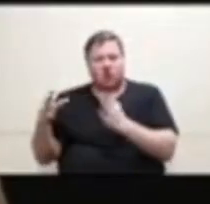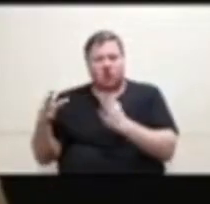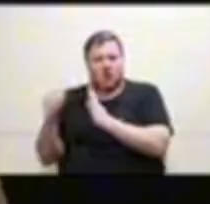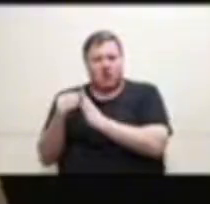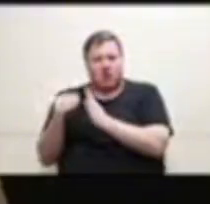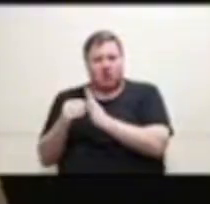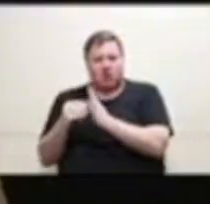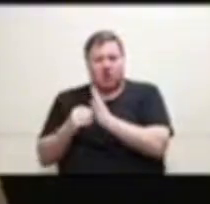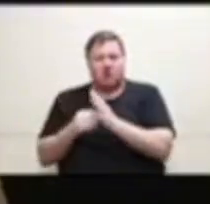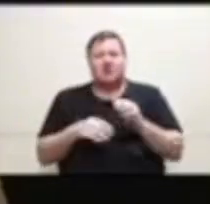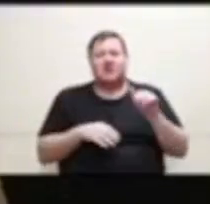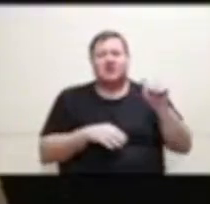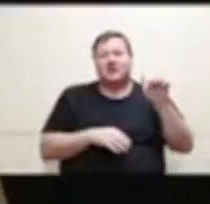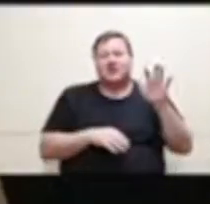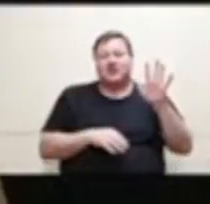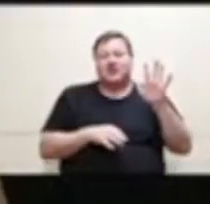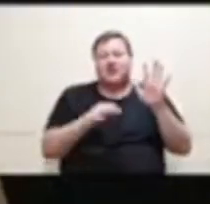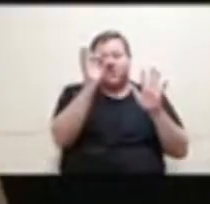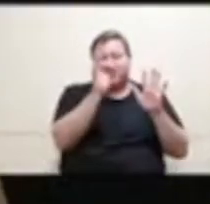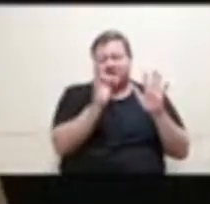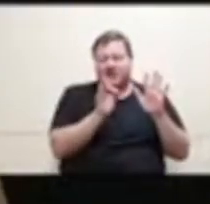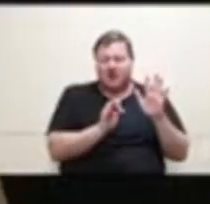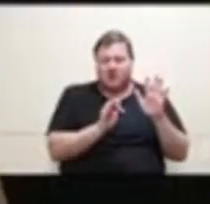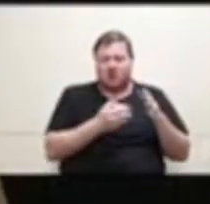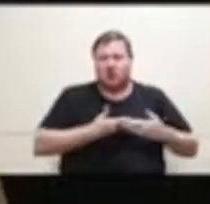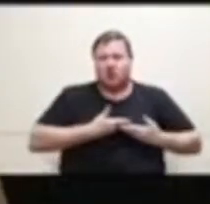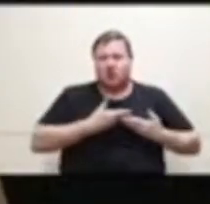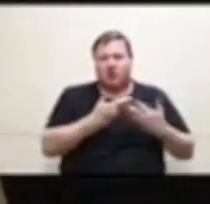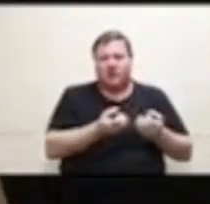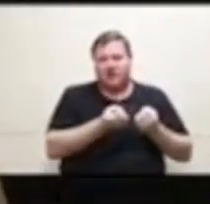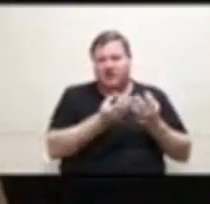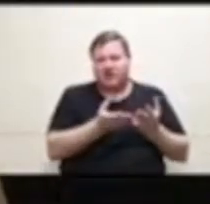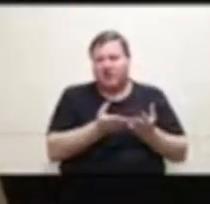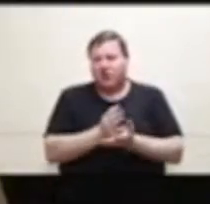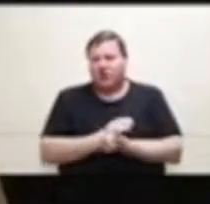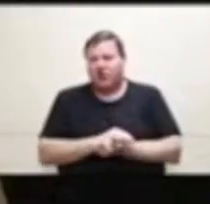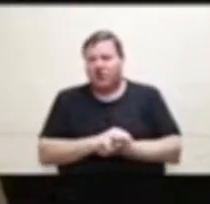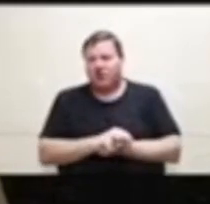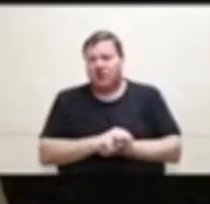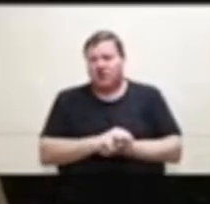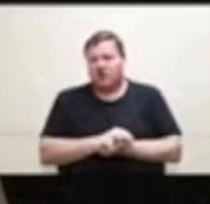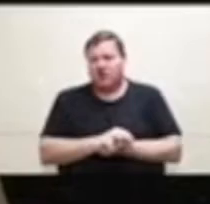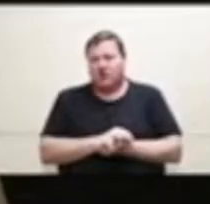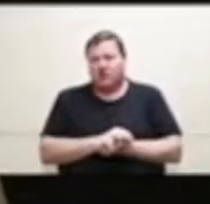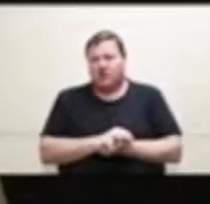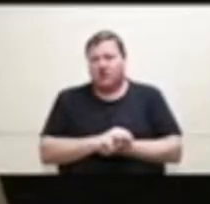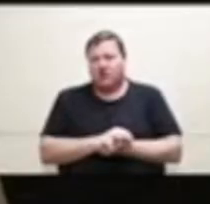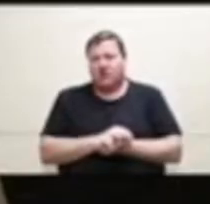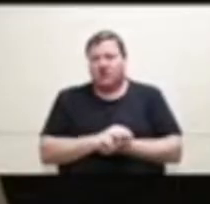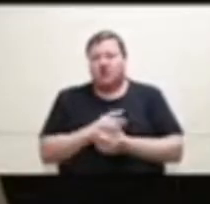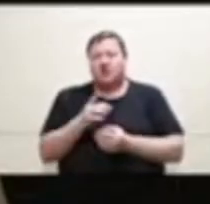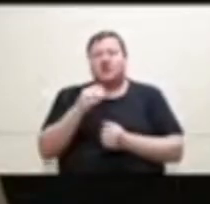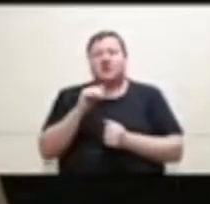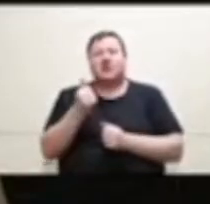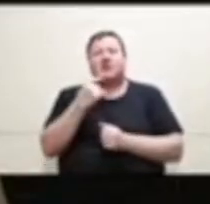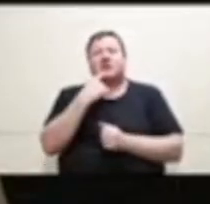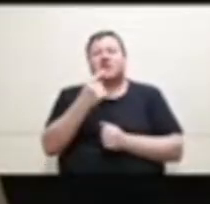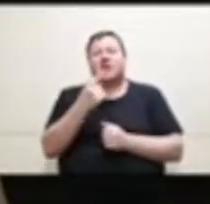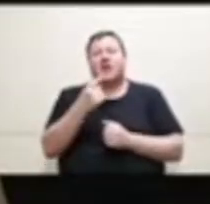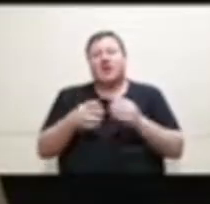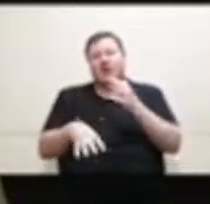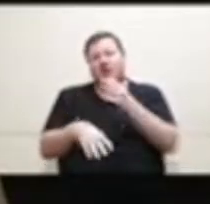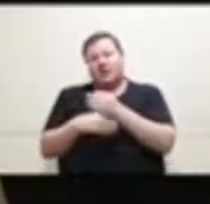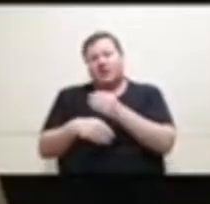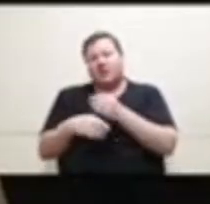service delivery, infrastructure, and you go on and then you say the additional funds, this is lower down,